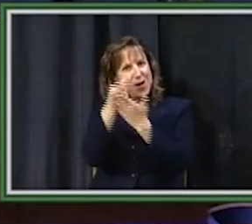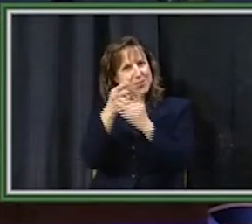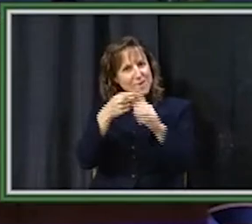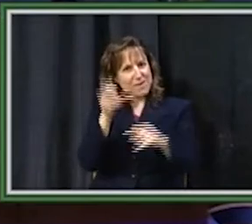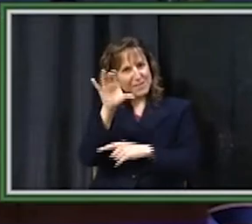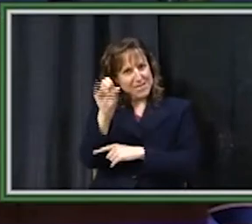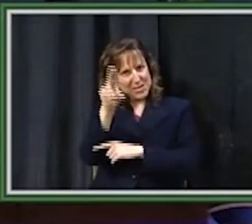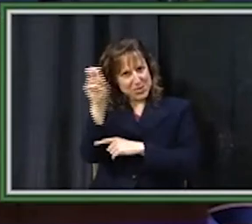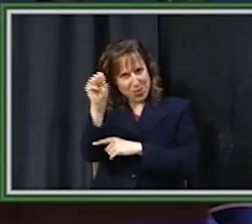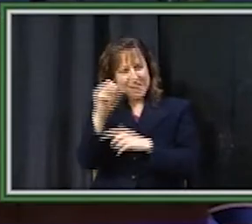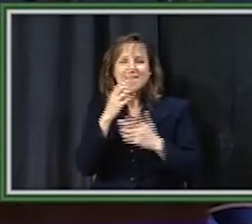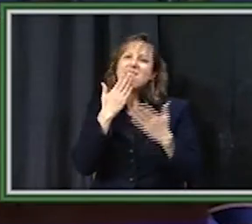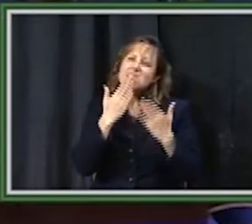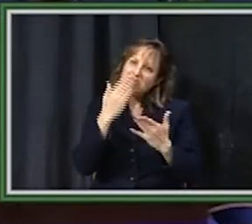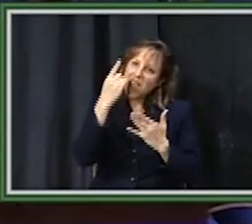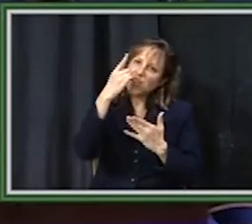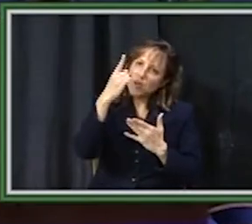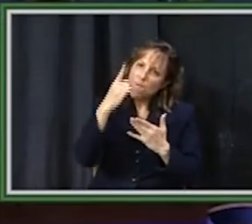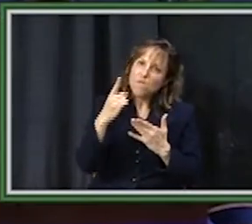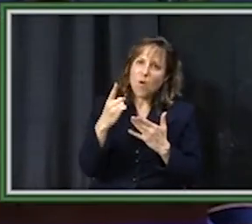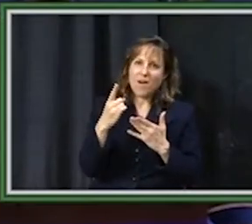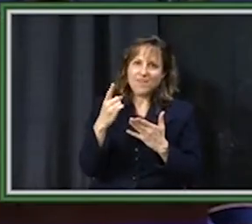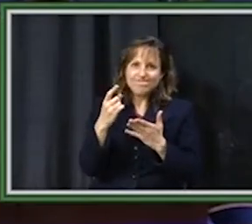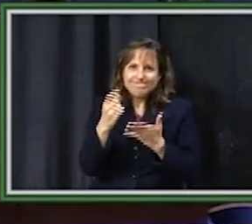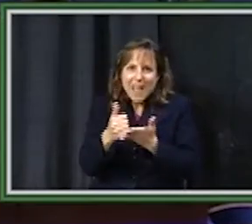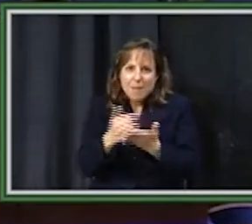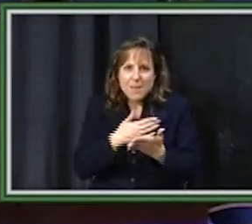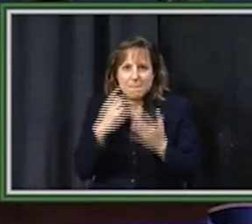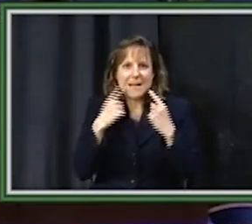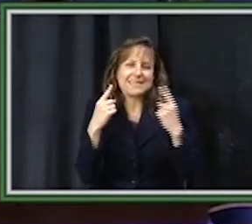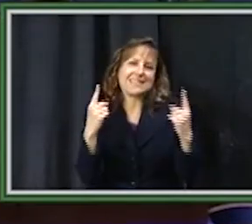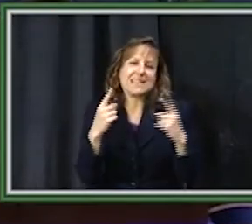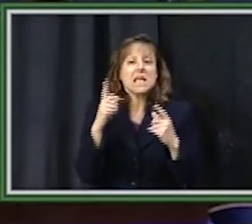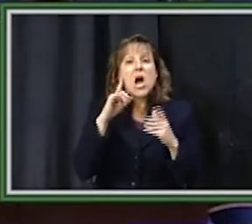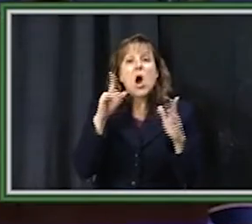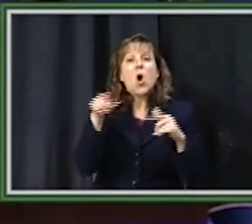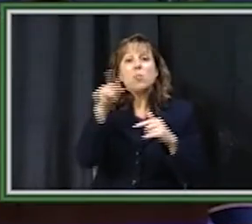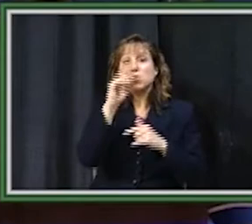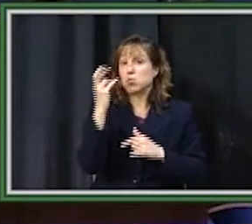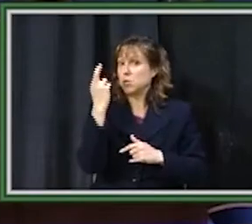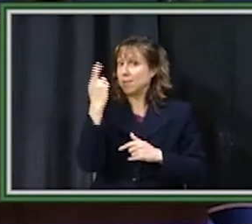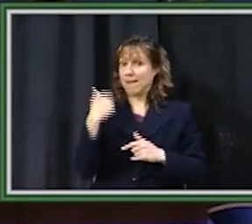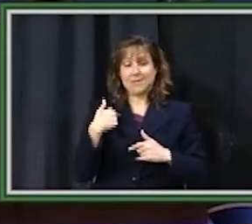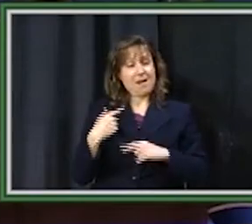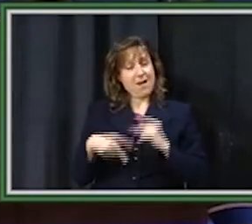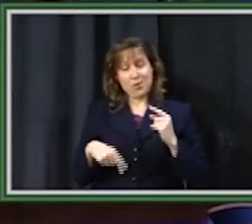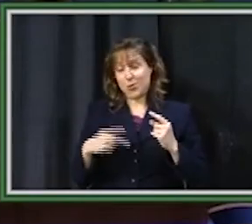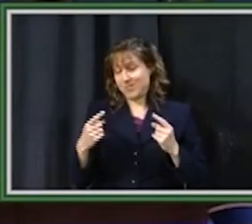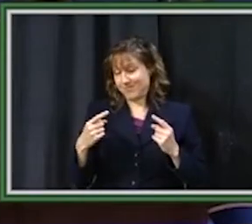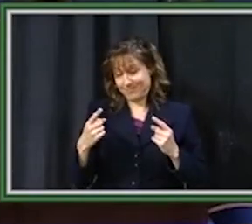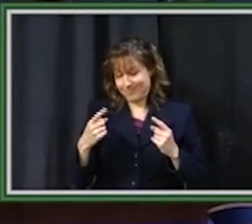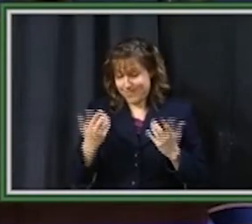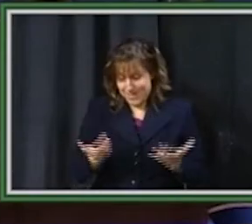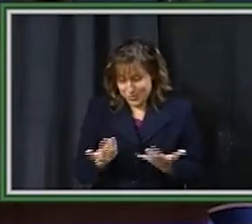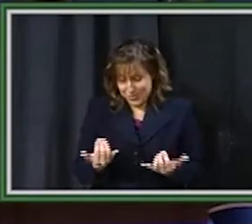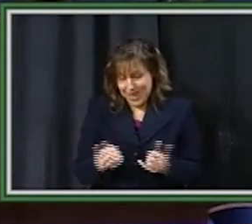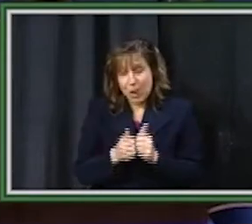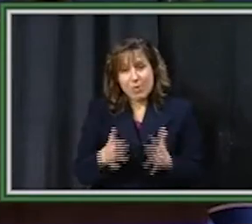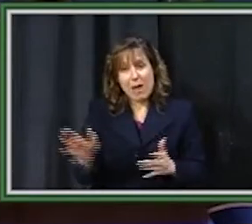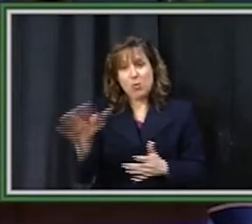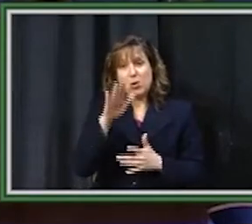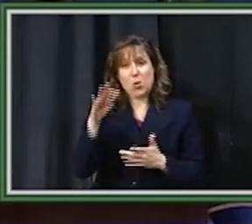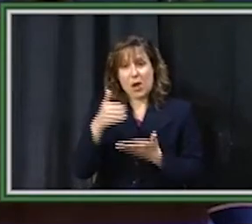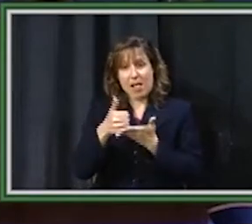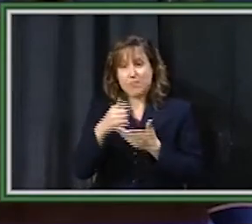you all for being the key to my success. I hope you realize that I wouldn't be here without your help. To